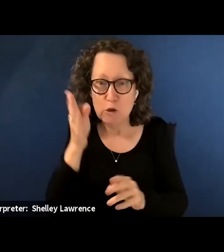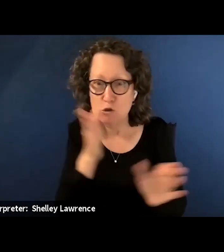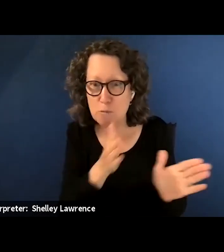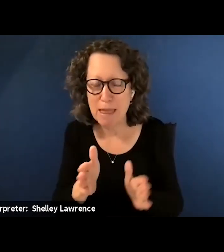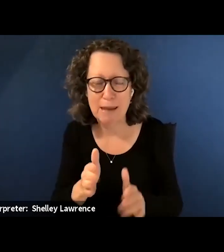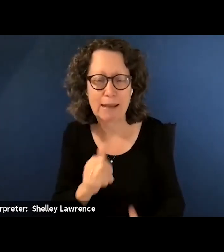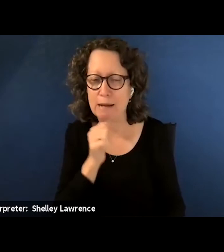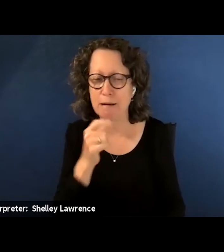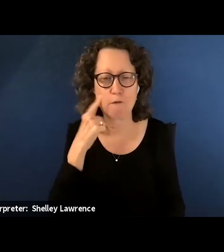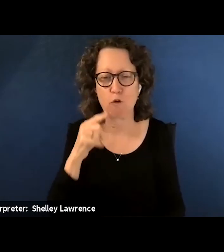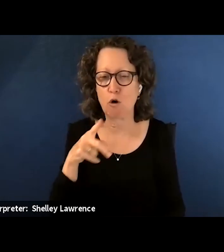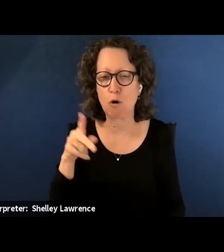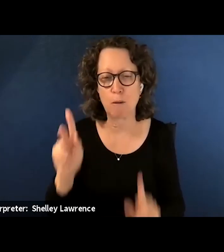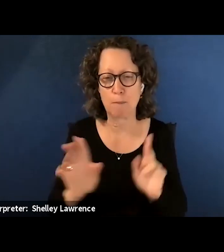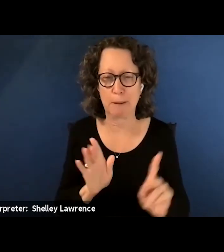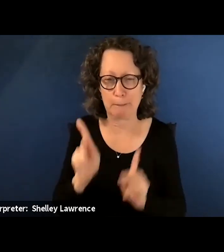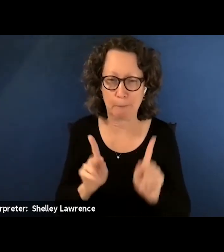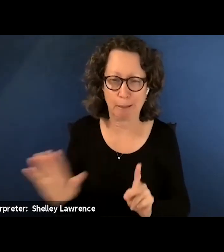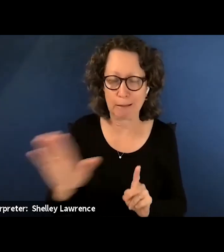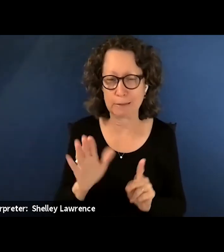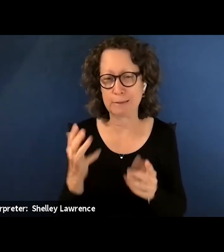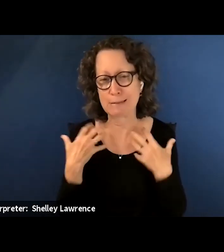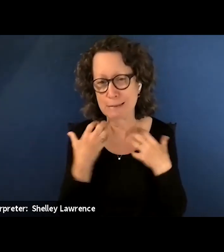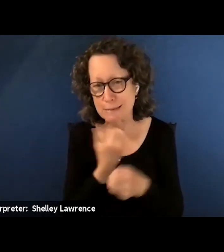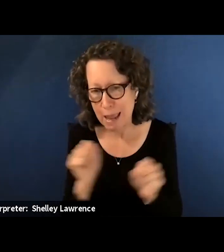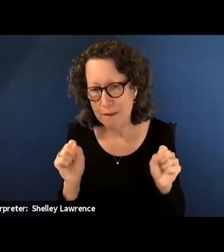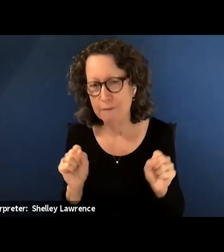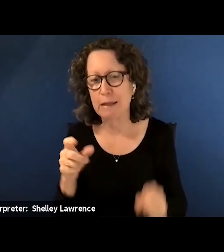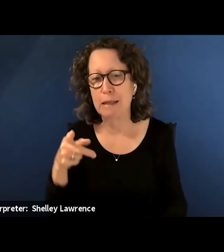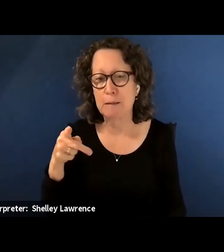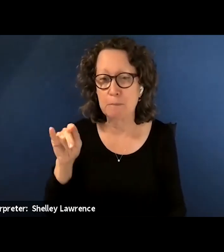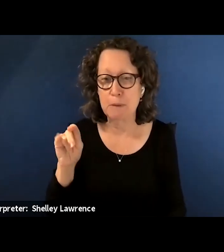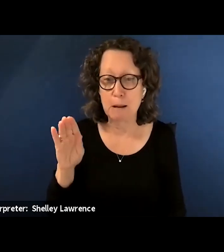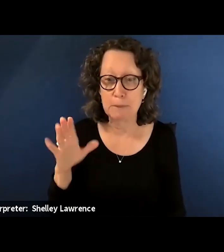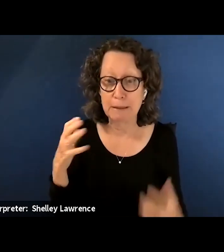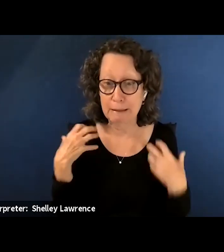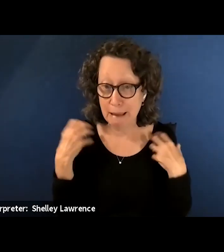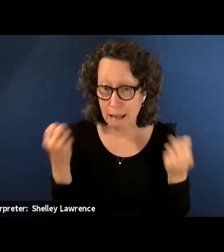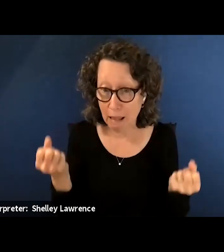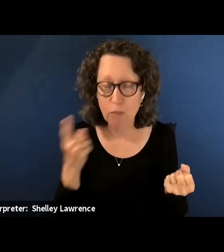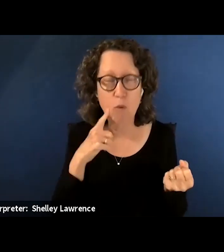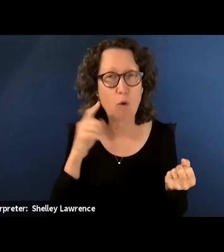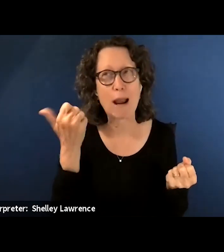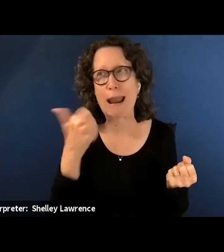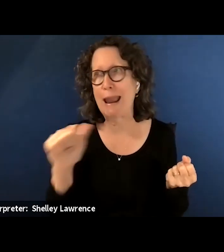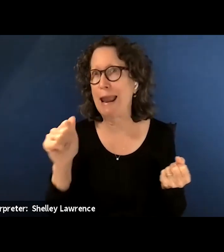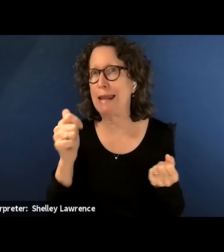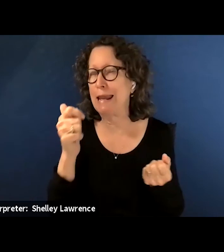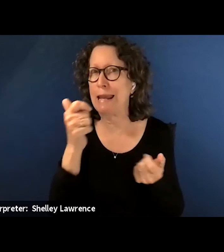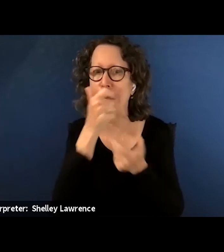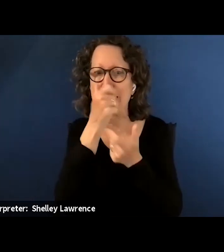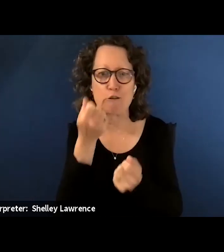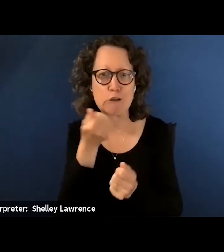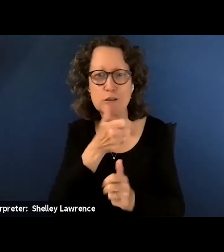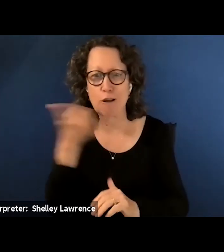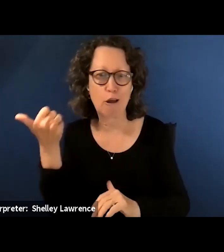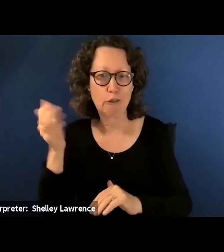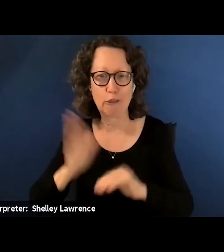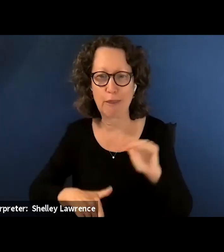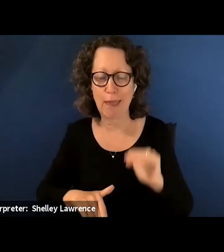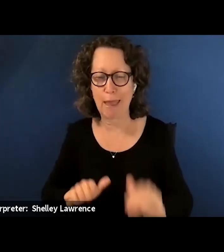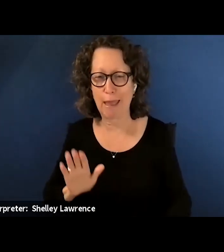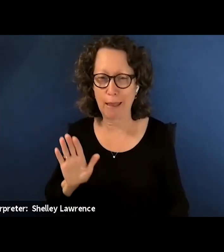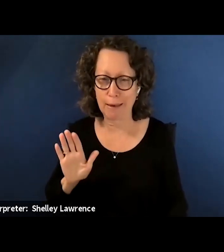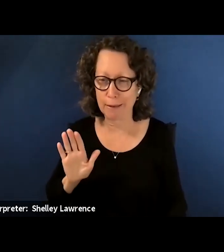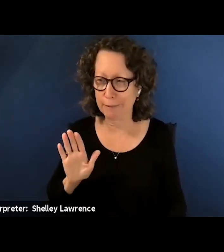for public safety, for public health, or for any interest other than